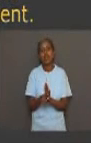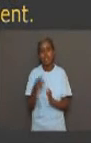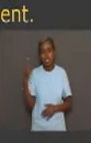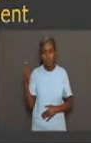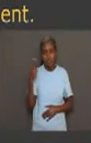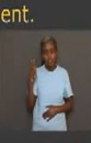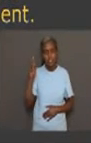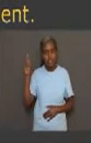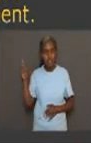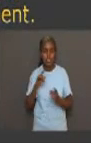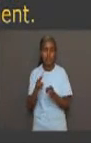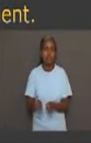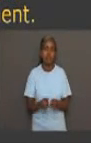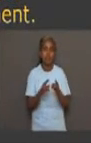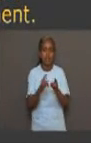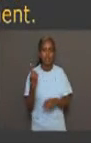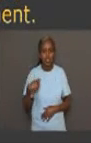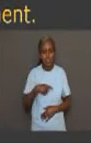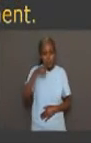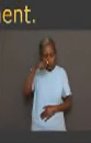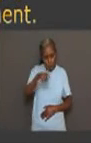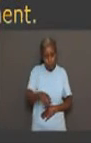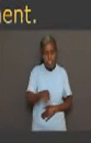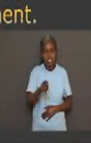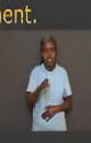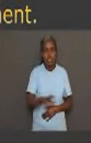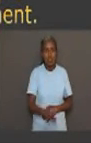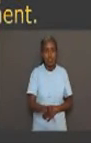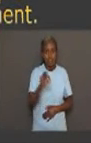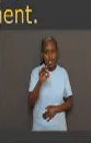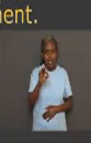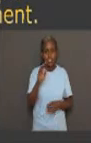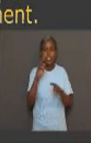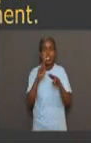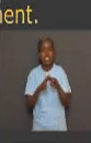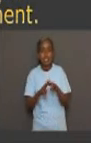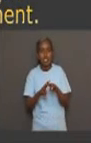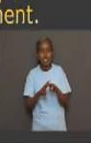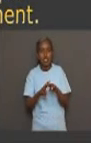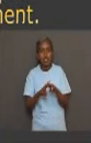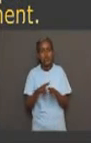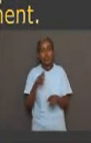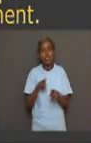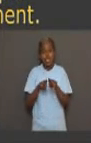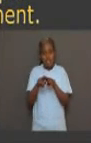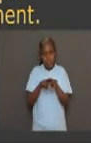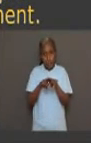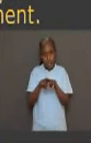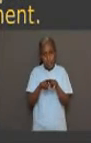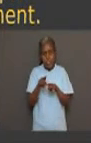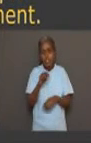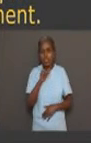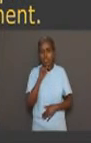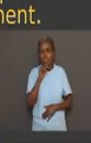Using this method, we must find a state in which the premise does